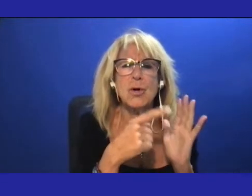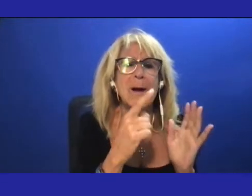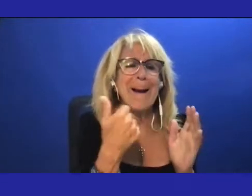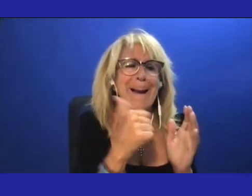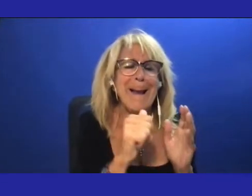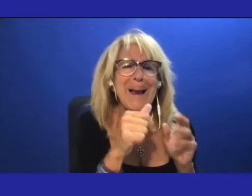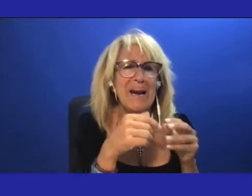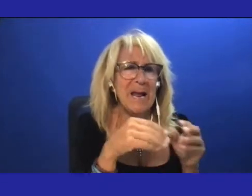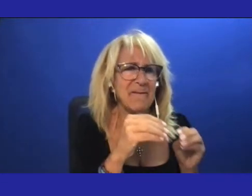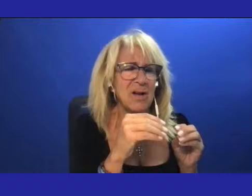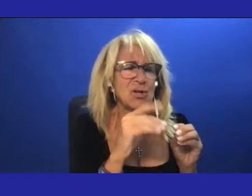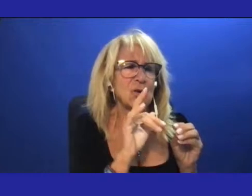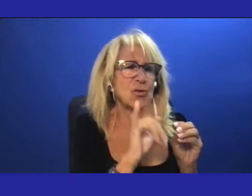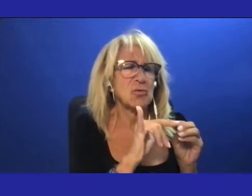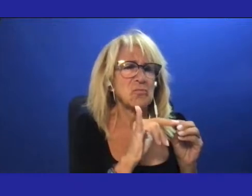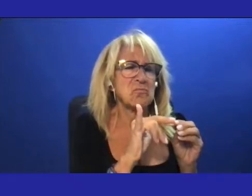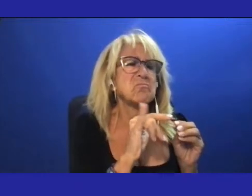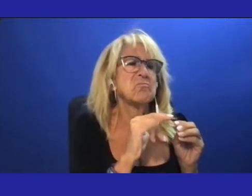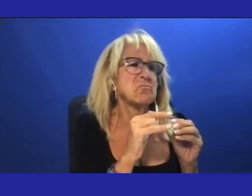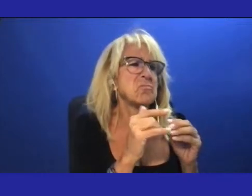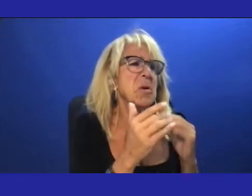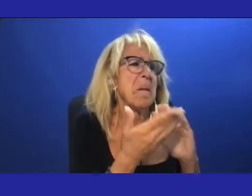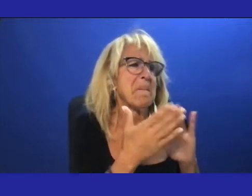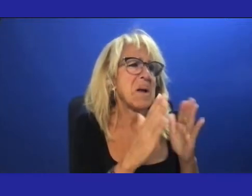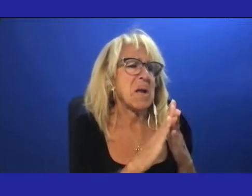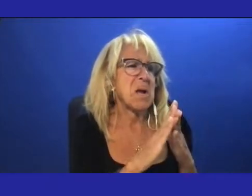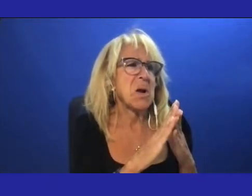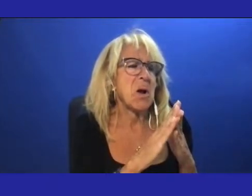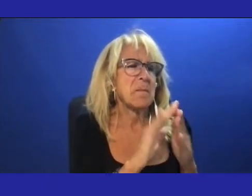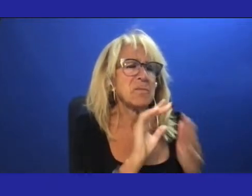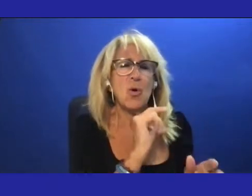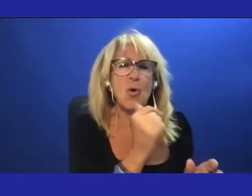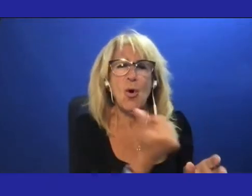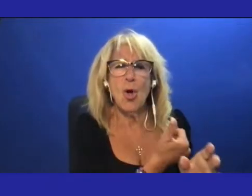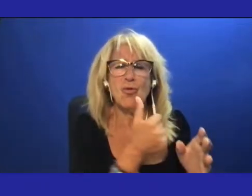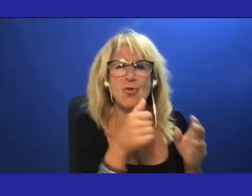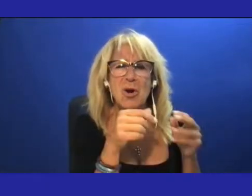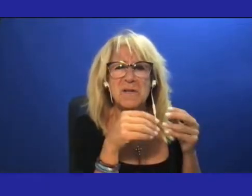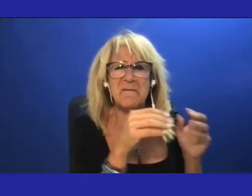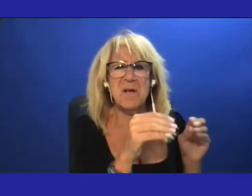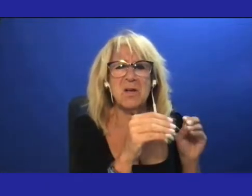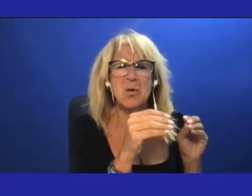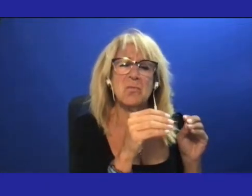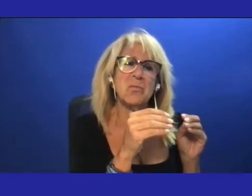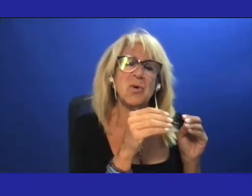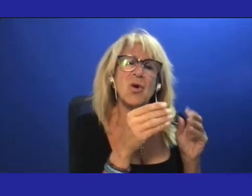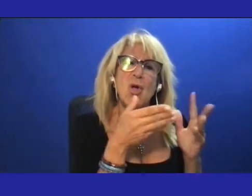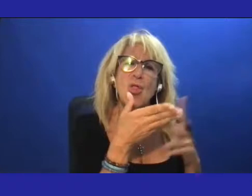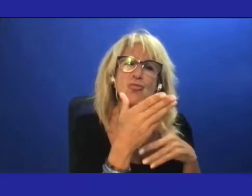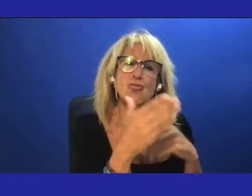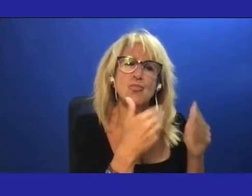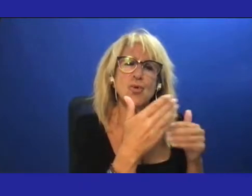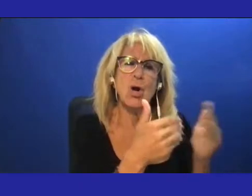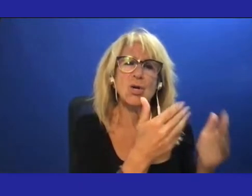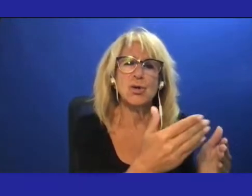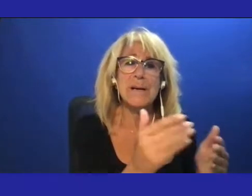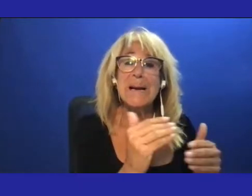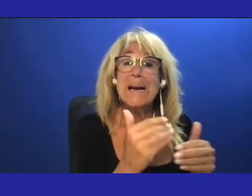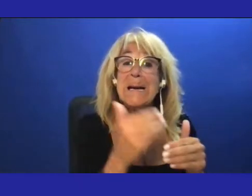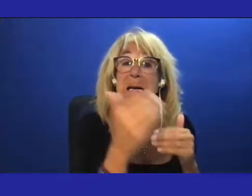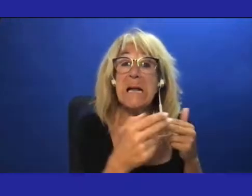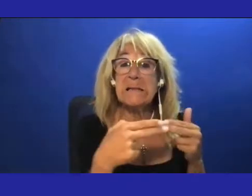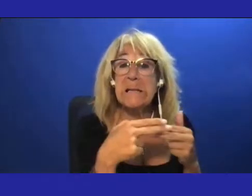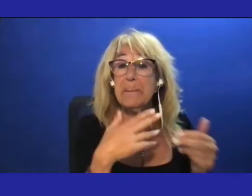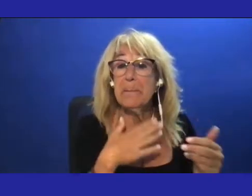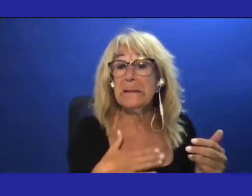process or applies to kind of become an authorized vendor for us. Can I request to move to the next slide, please?